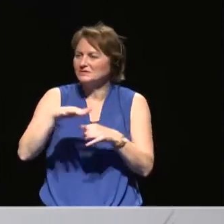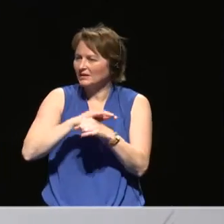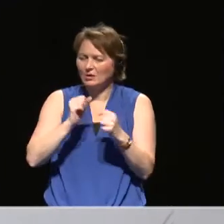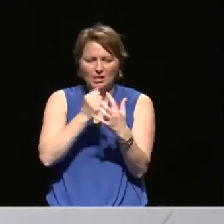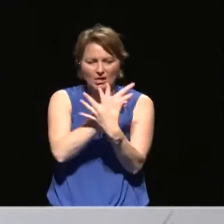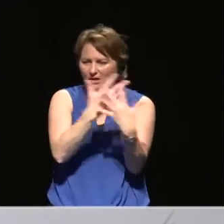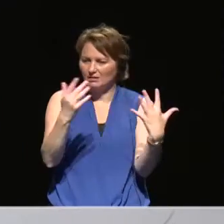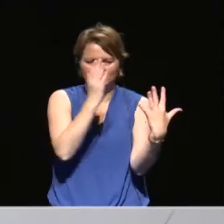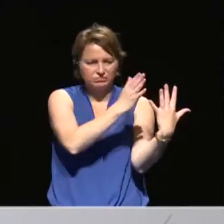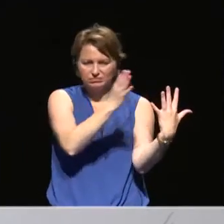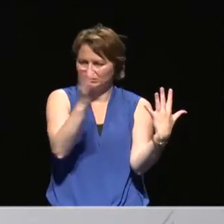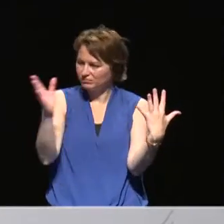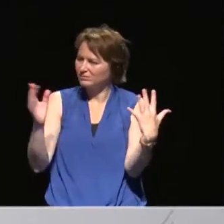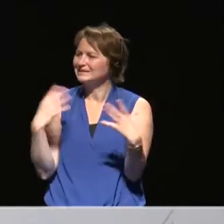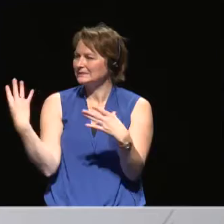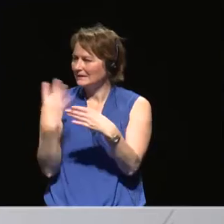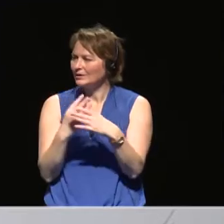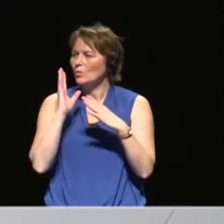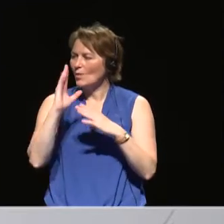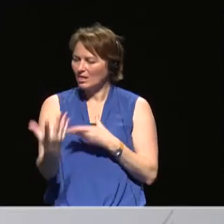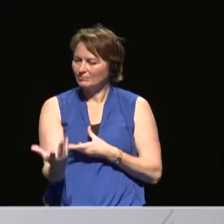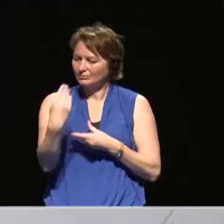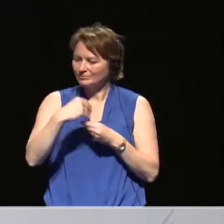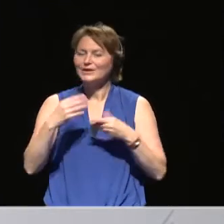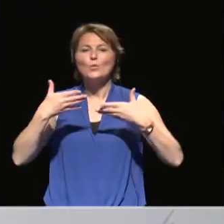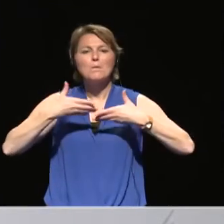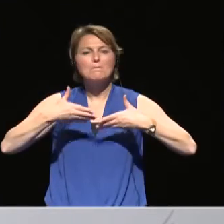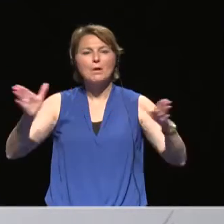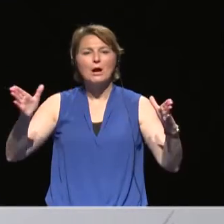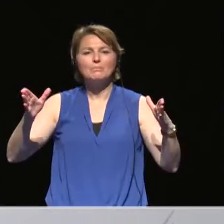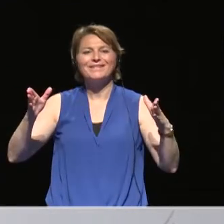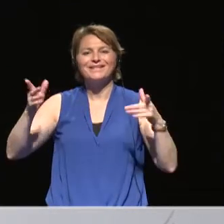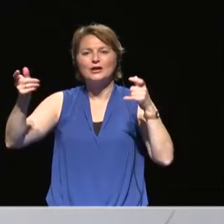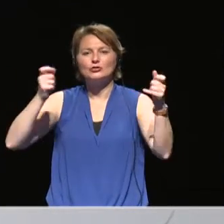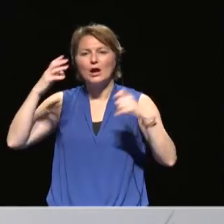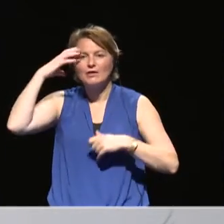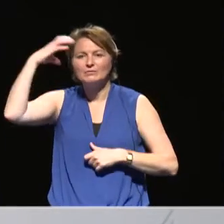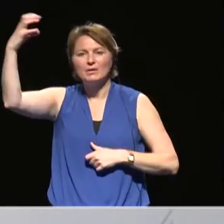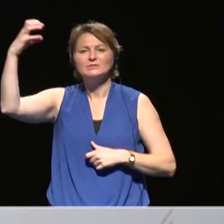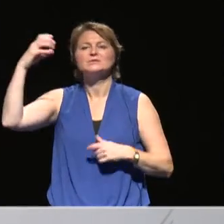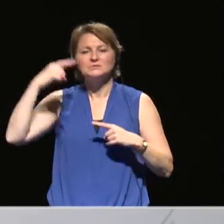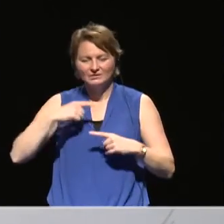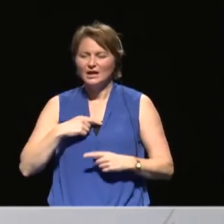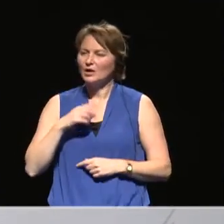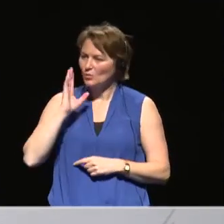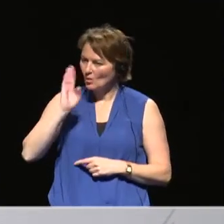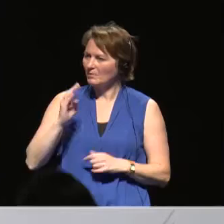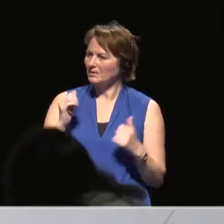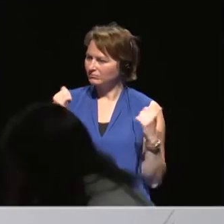stakeholders which will contribute to our public governance, governance being applied